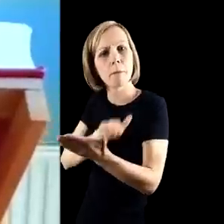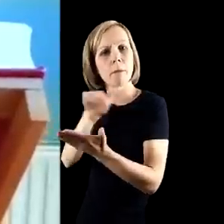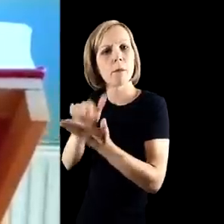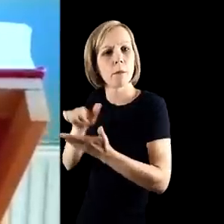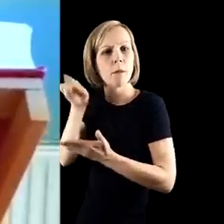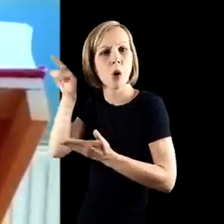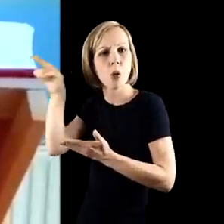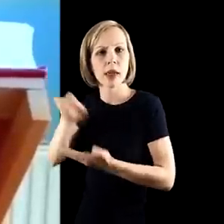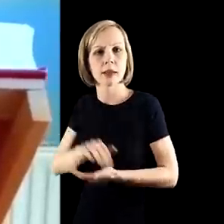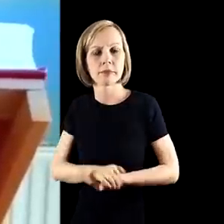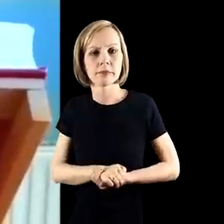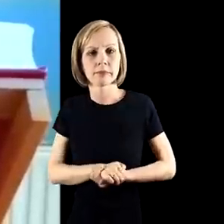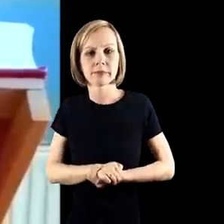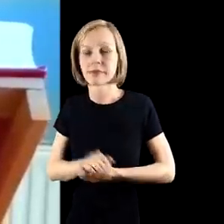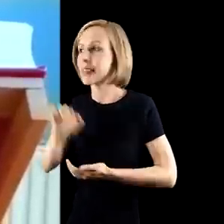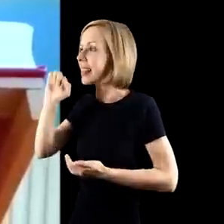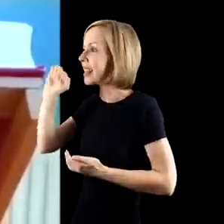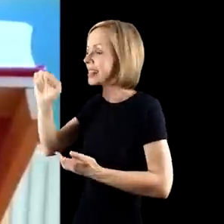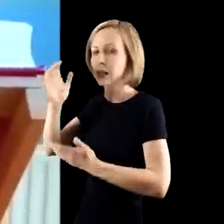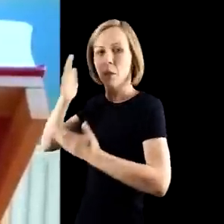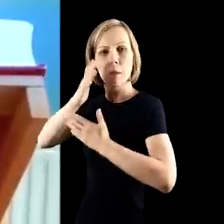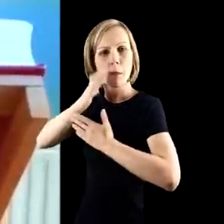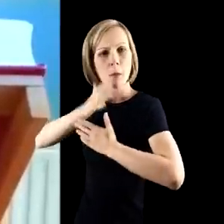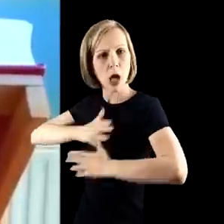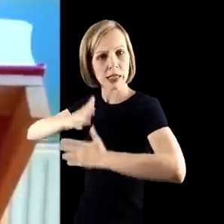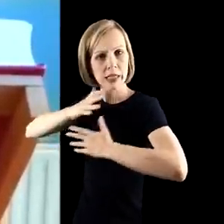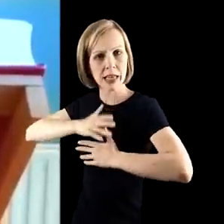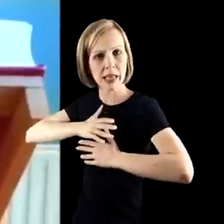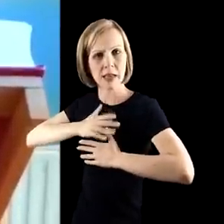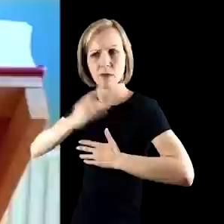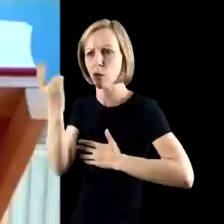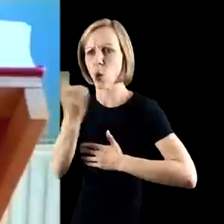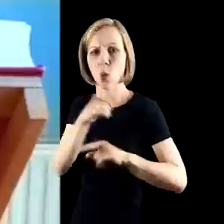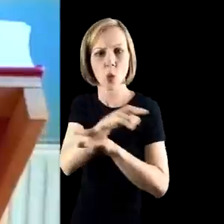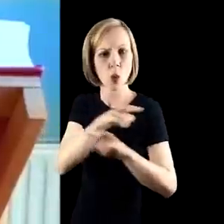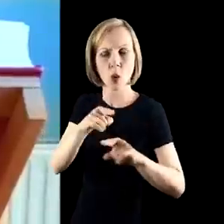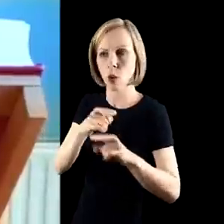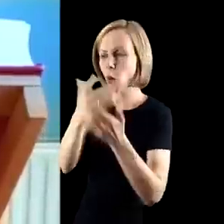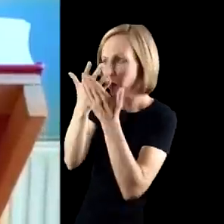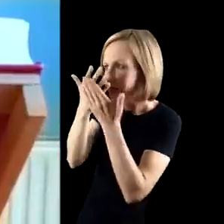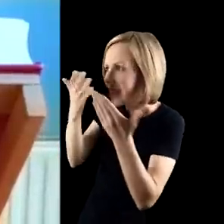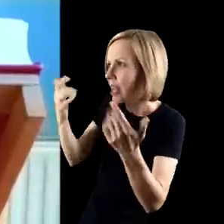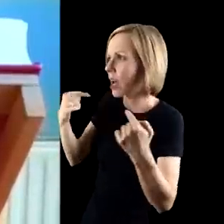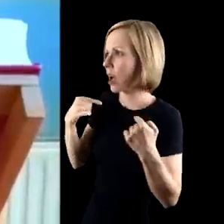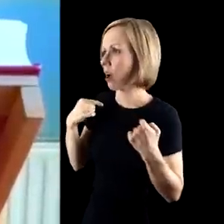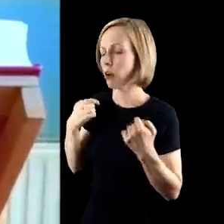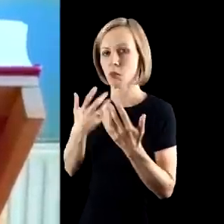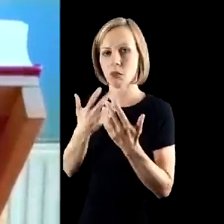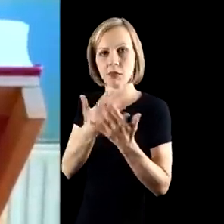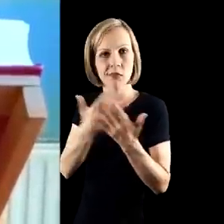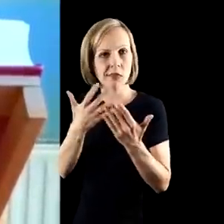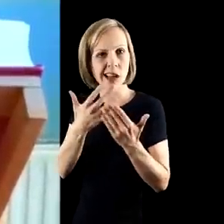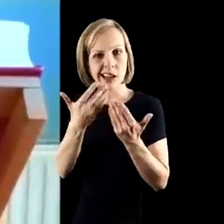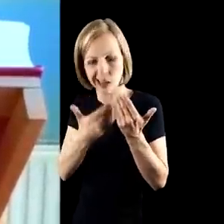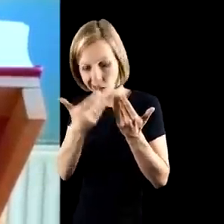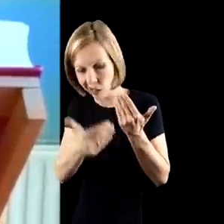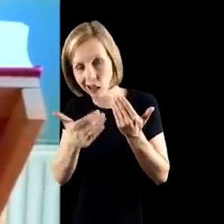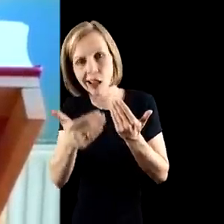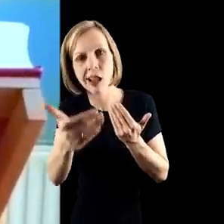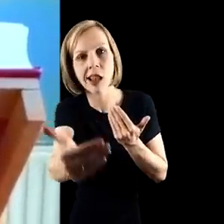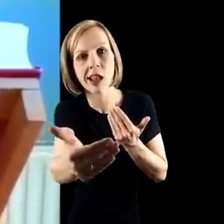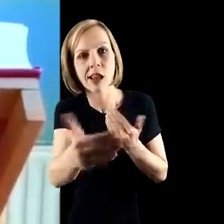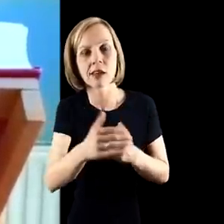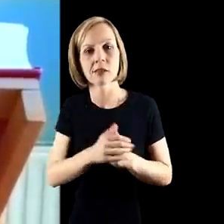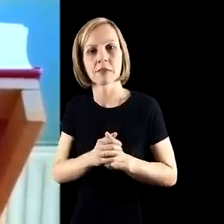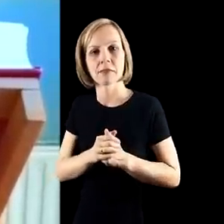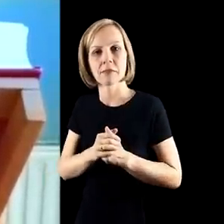name. His mercy is for those who fear him from generation to generation. He